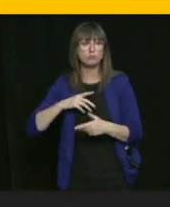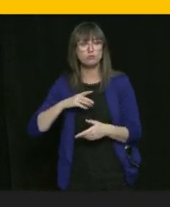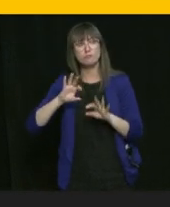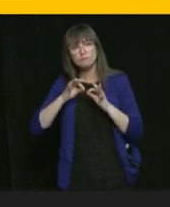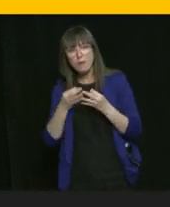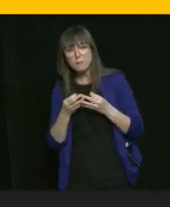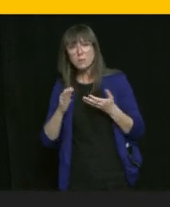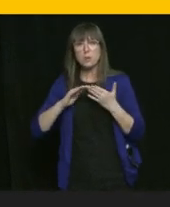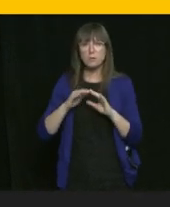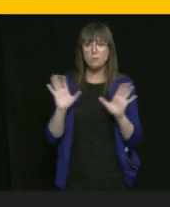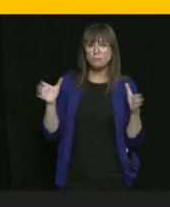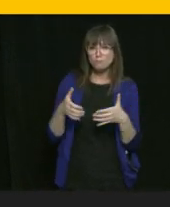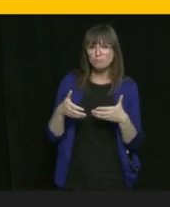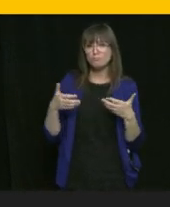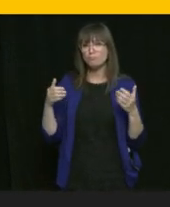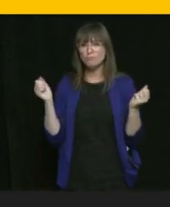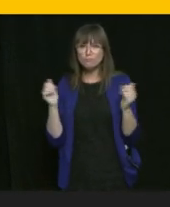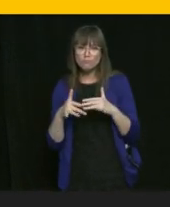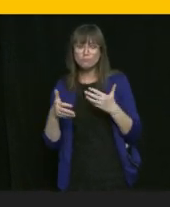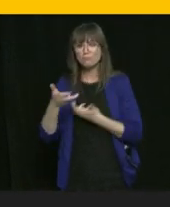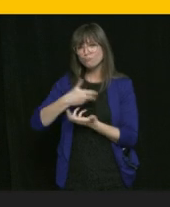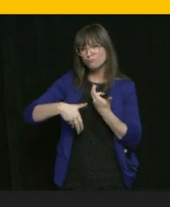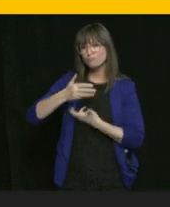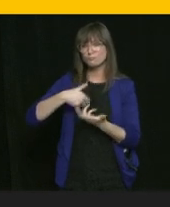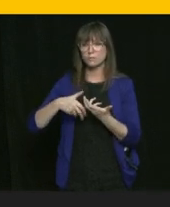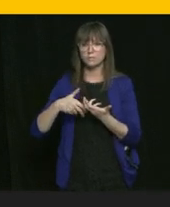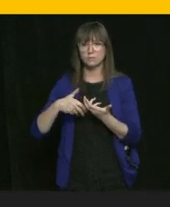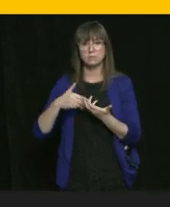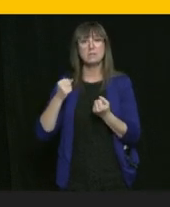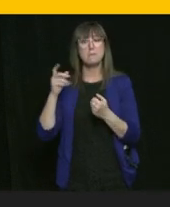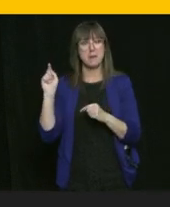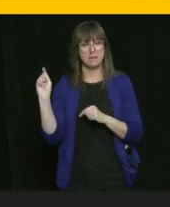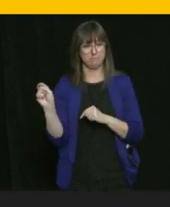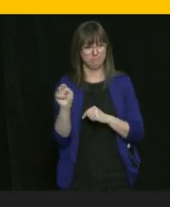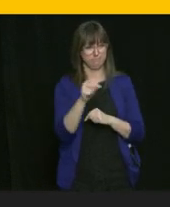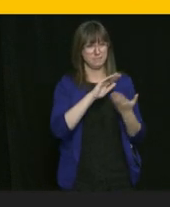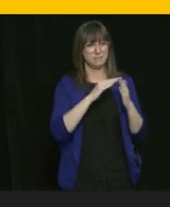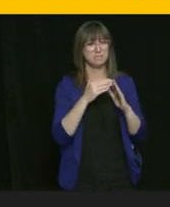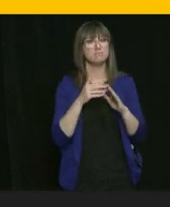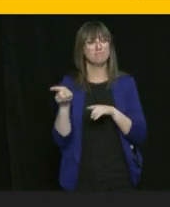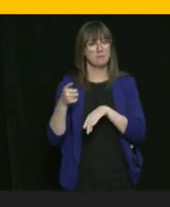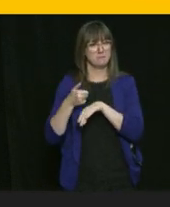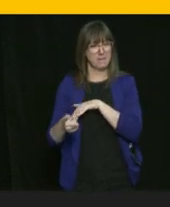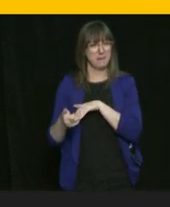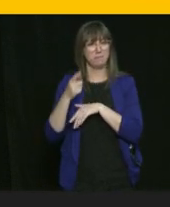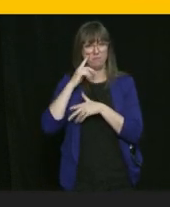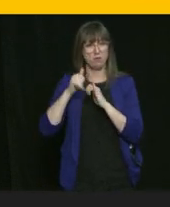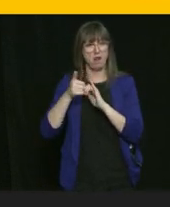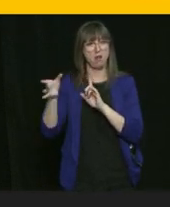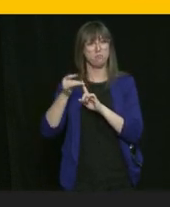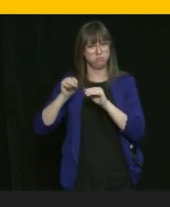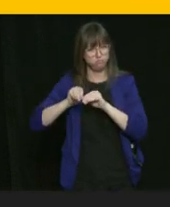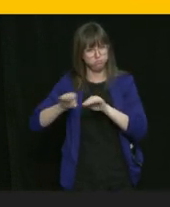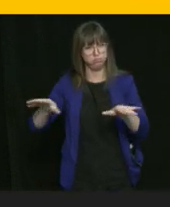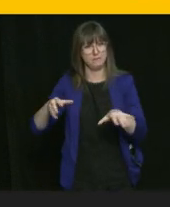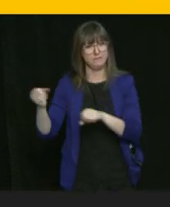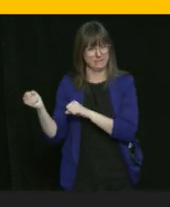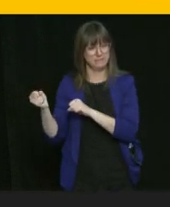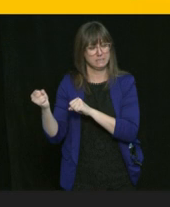or community celebrations, which several jurisdictions noted are contributing significantly to the spread of